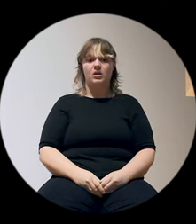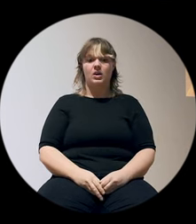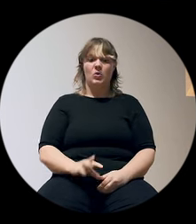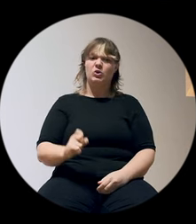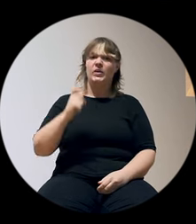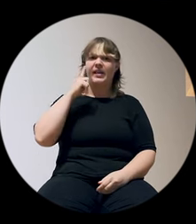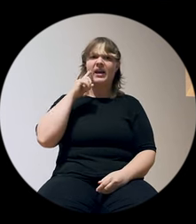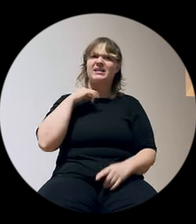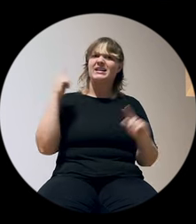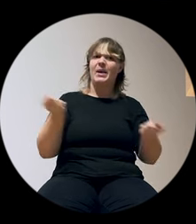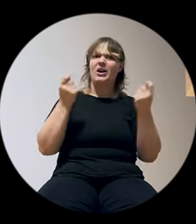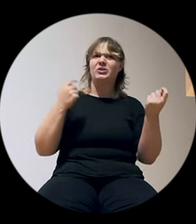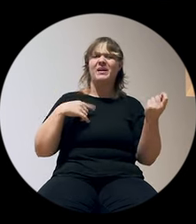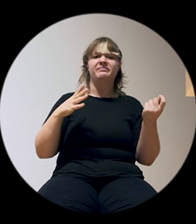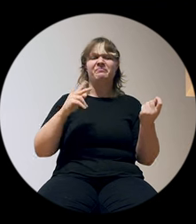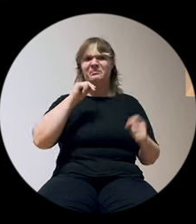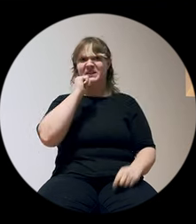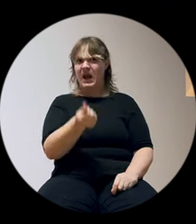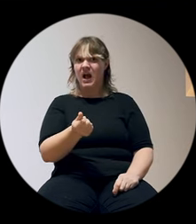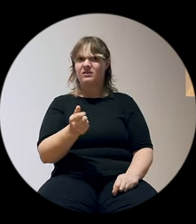think is a celebration, but it's certainly not.